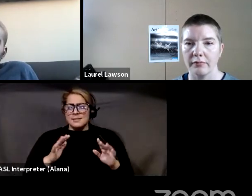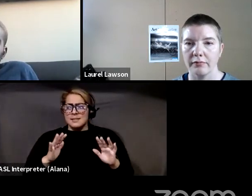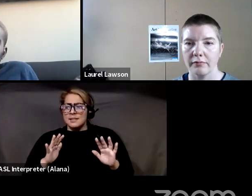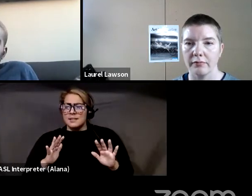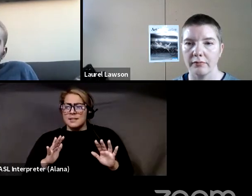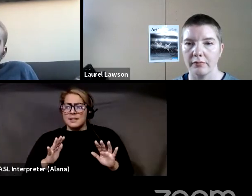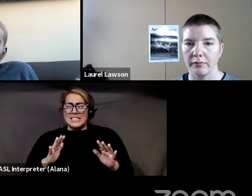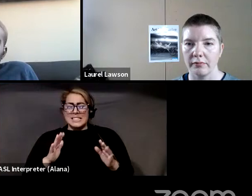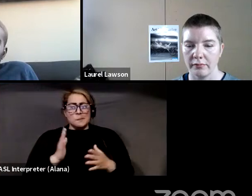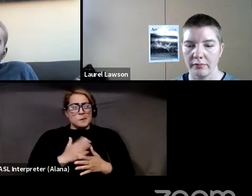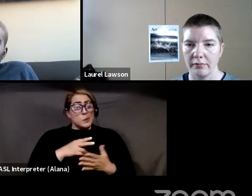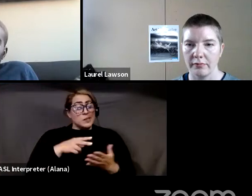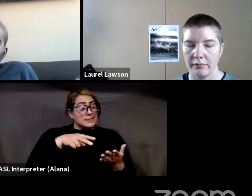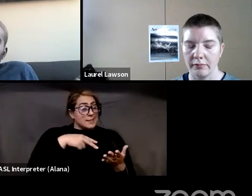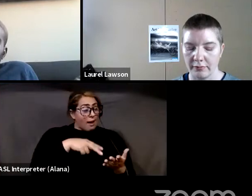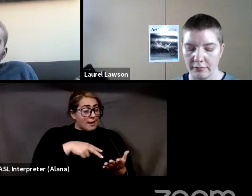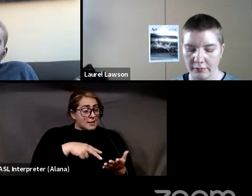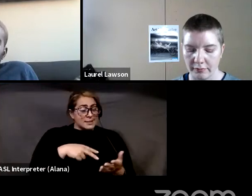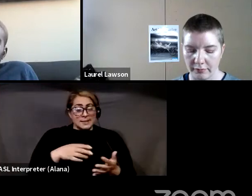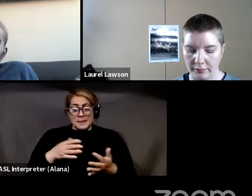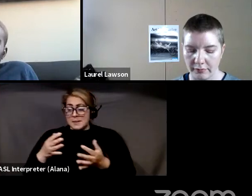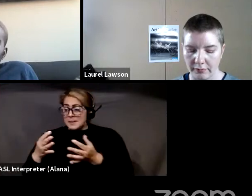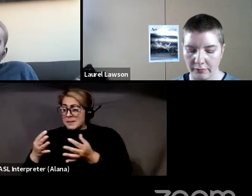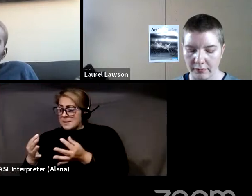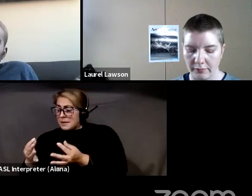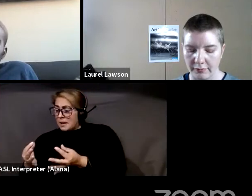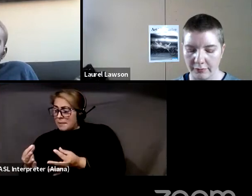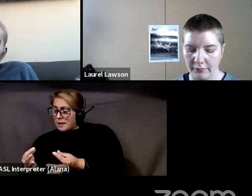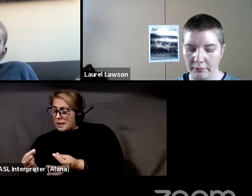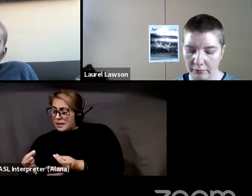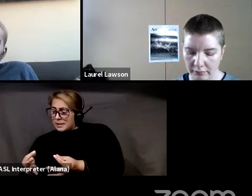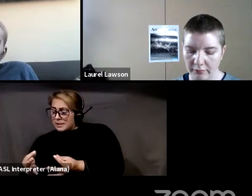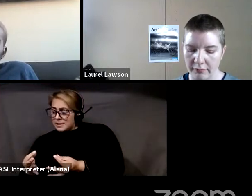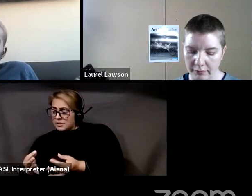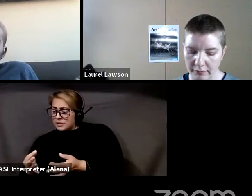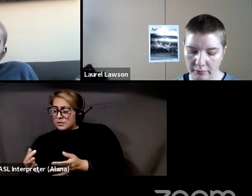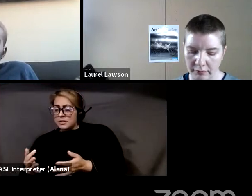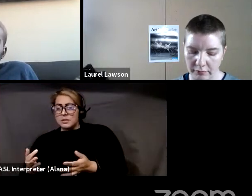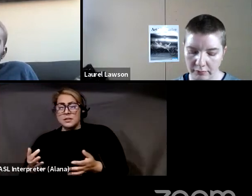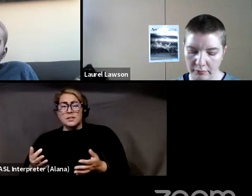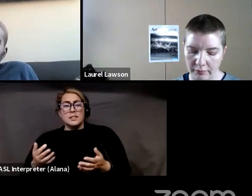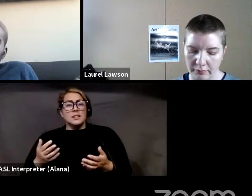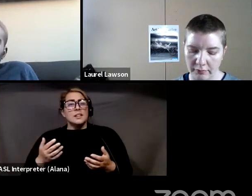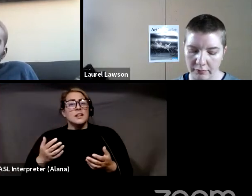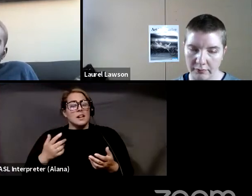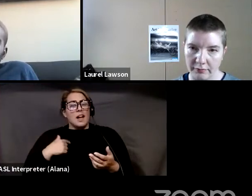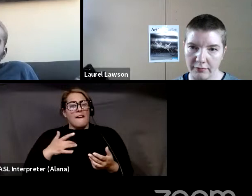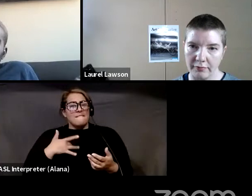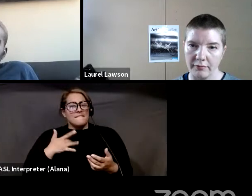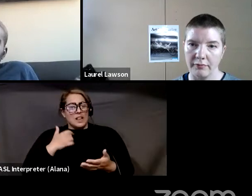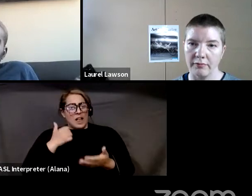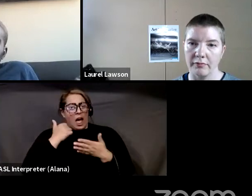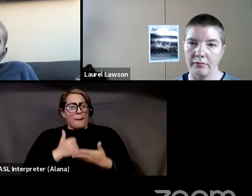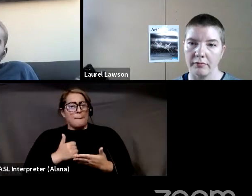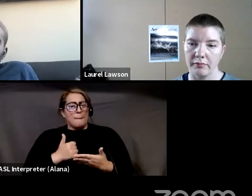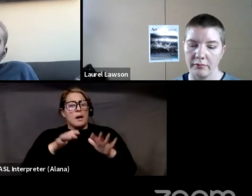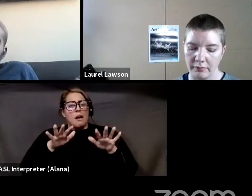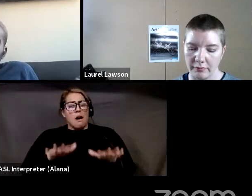a dance and also meditation and also like a way to like calm the nervous system.